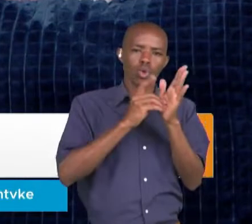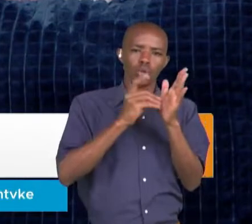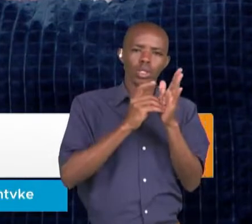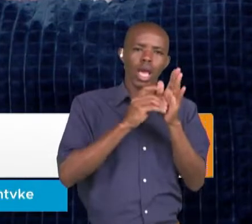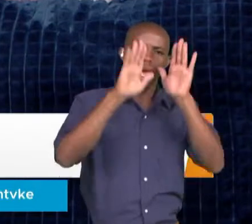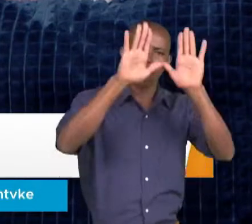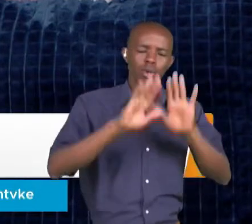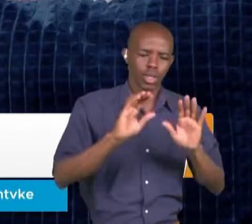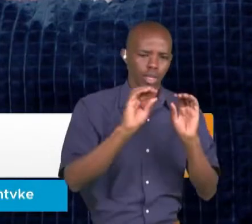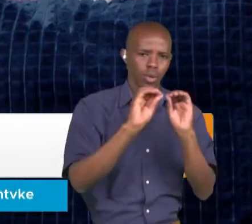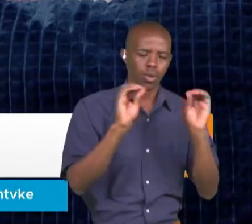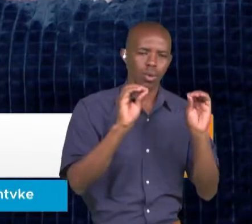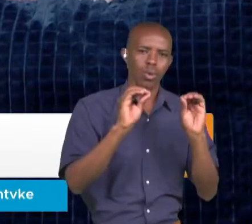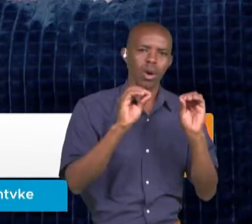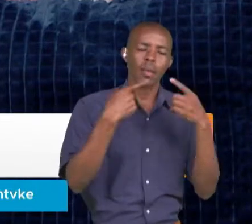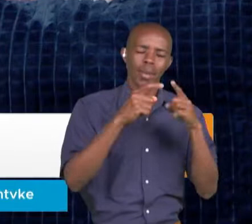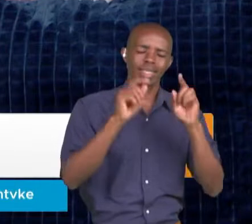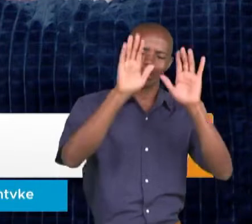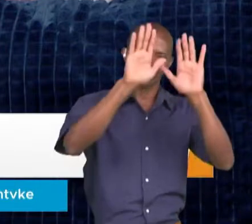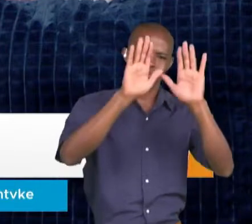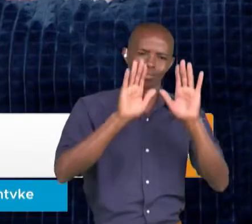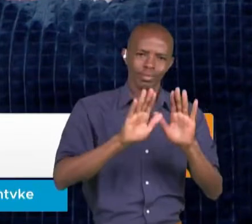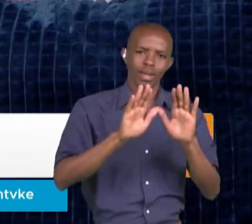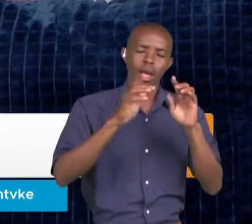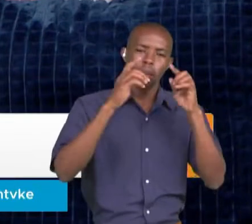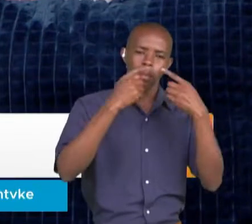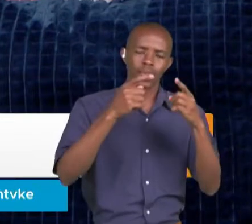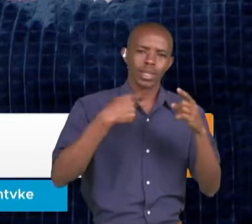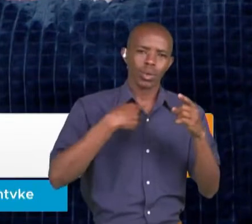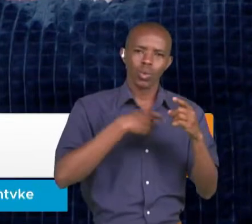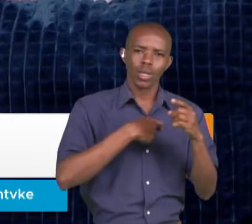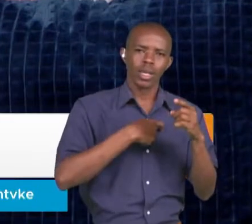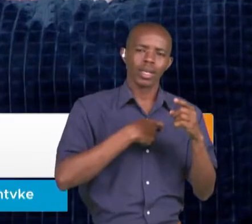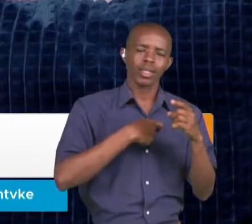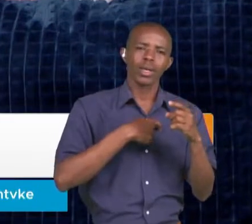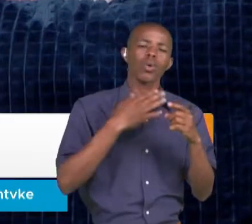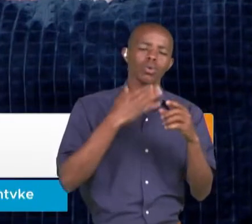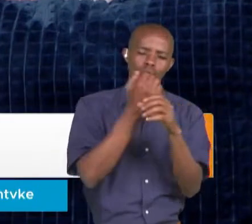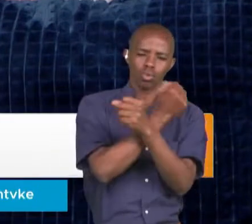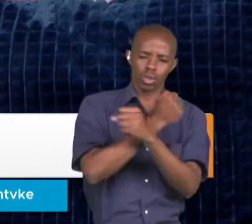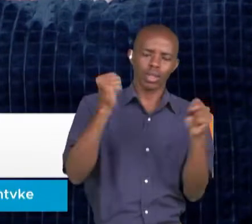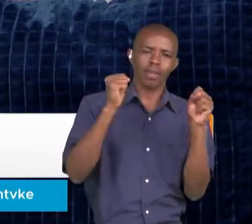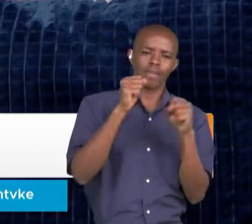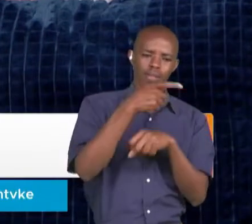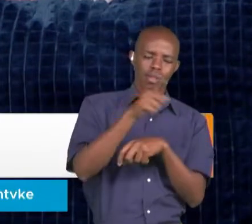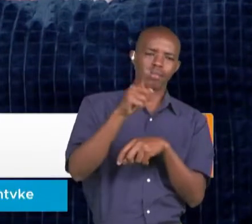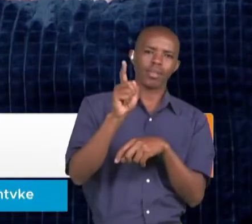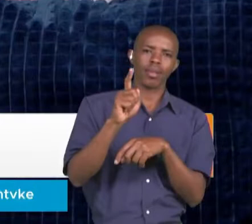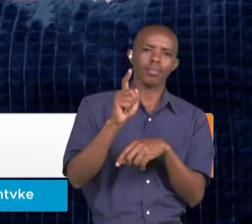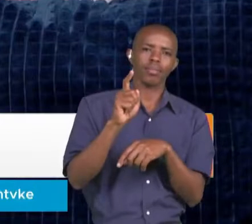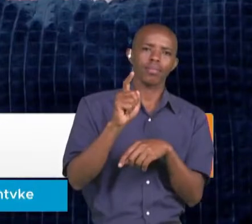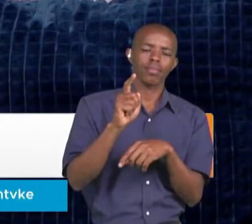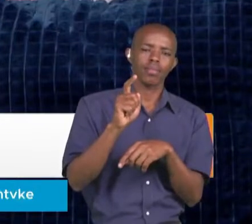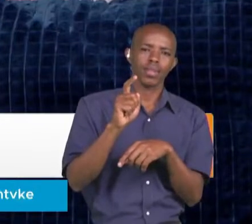paramount importance. They are absolutely of paramount importance. But we are hijacking to save them. I mean, we are carrying out the anti-hijack